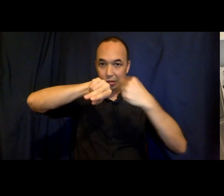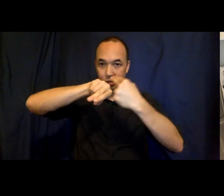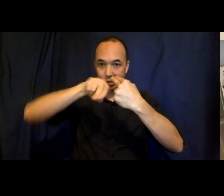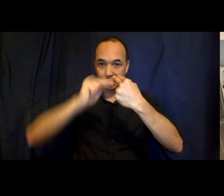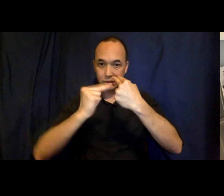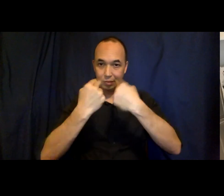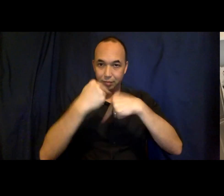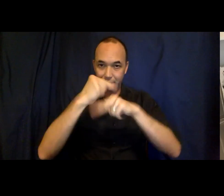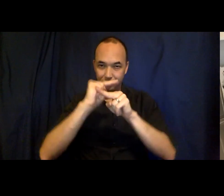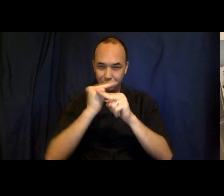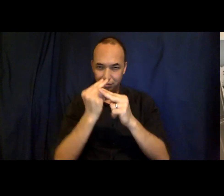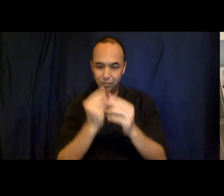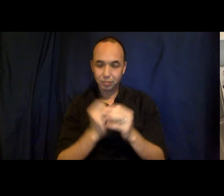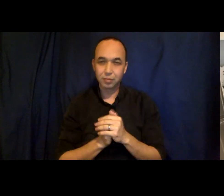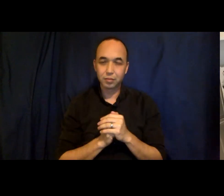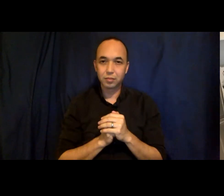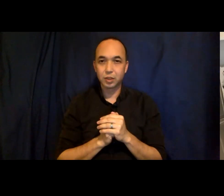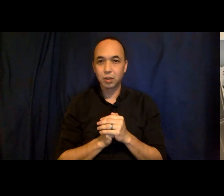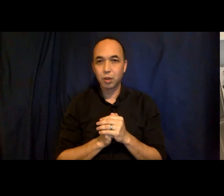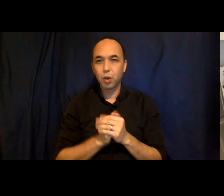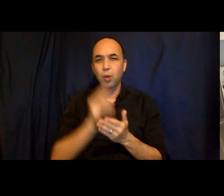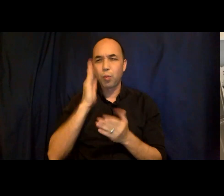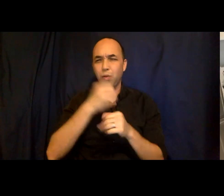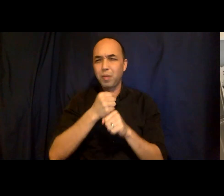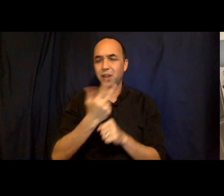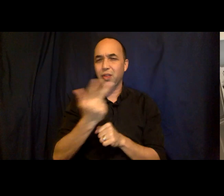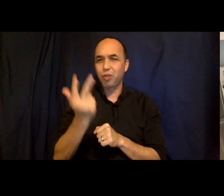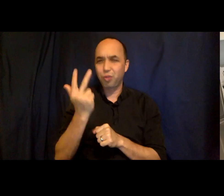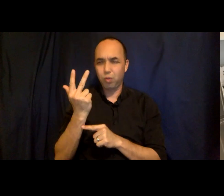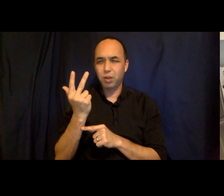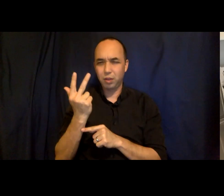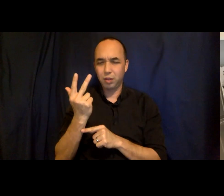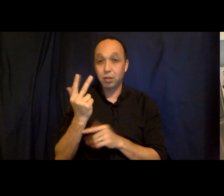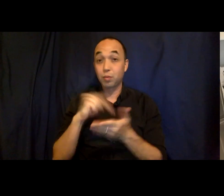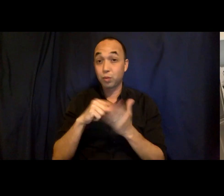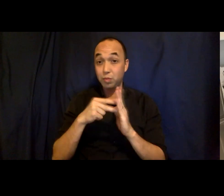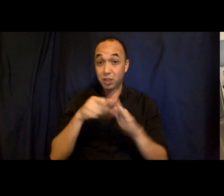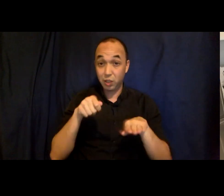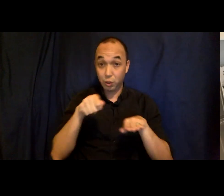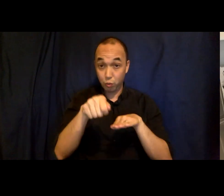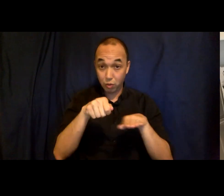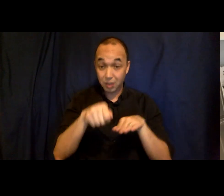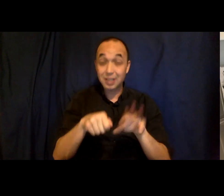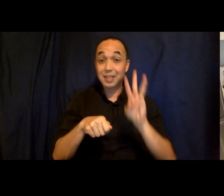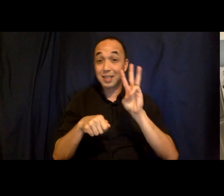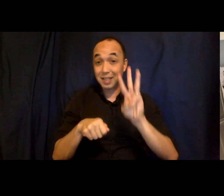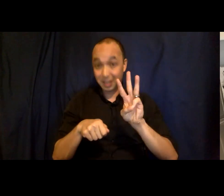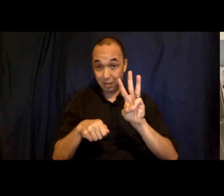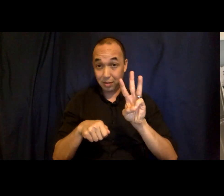gonna do 3 Pop-Tarts, which means you have to do 6 cutouts. So